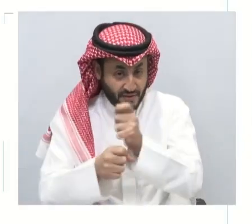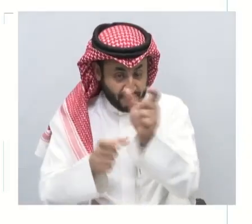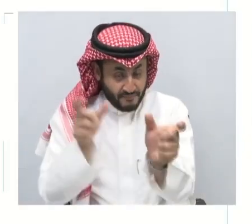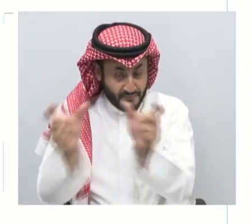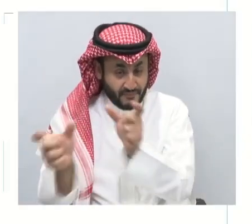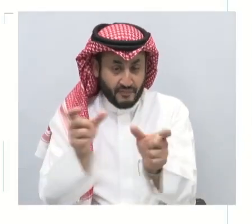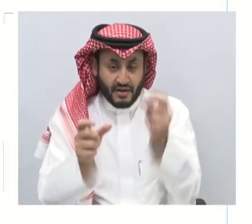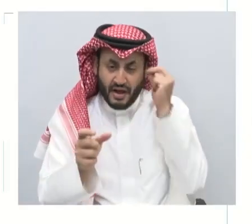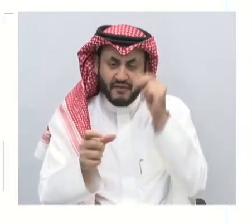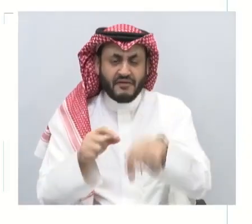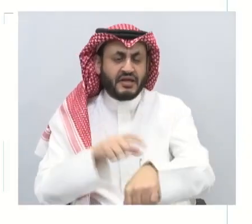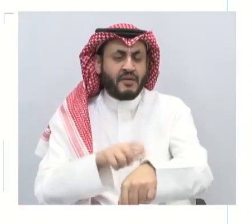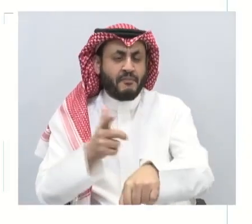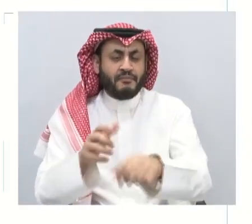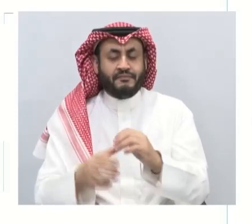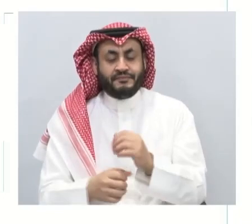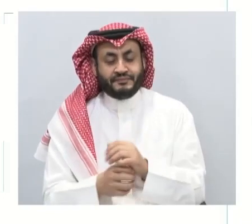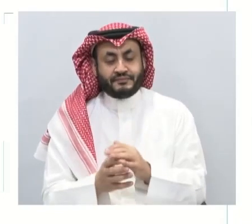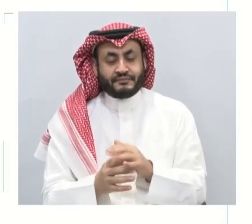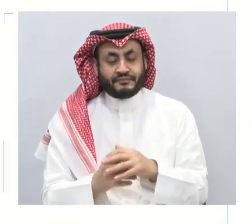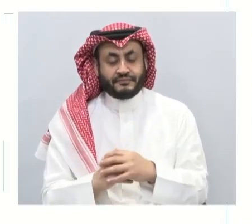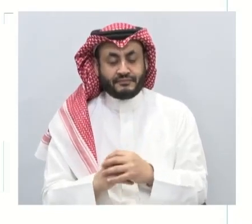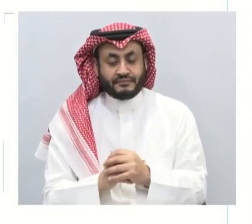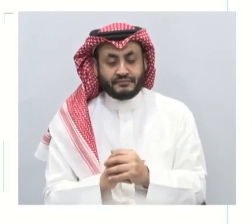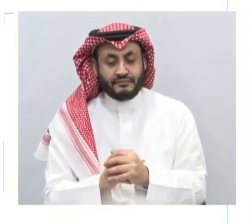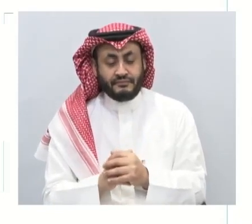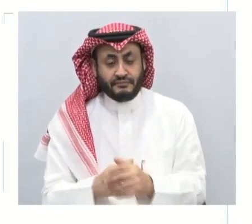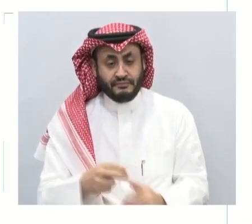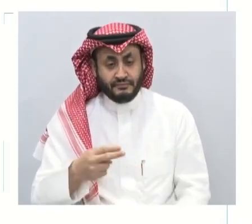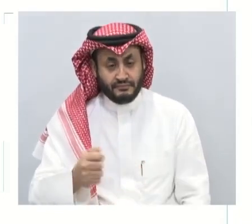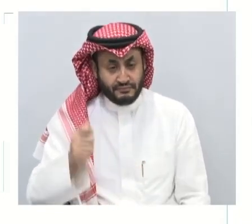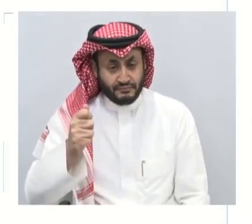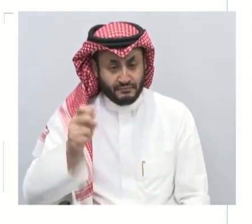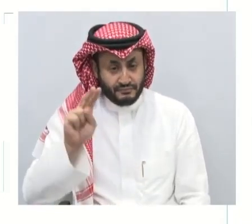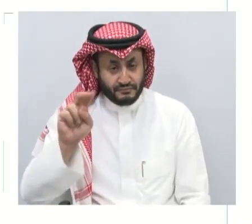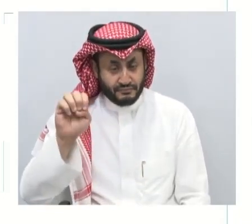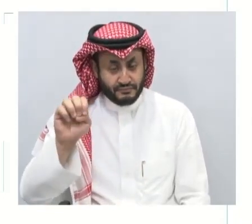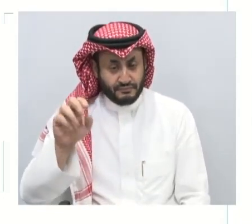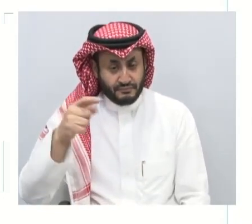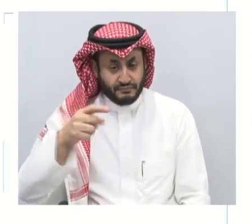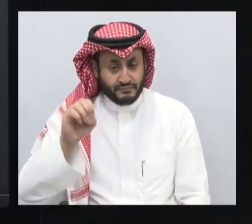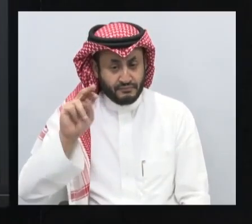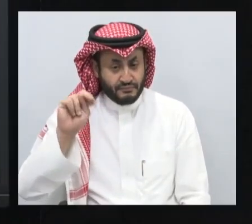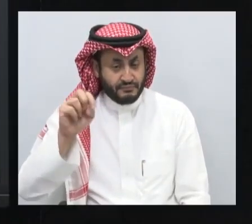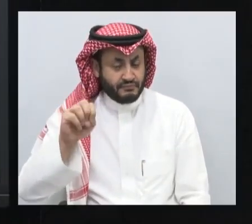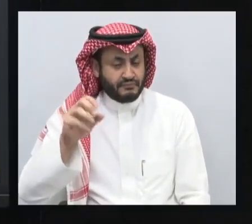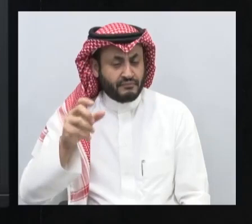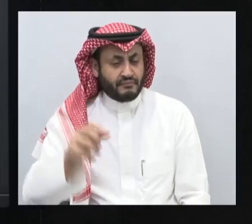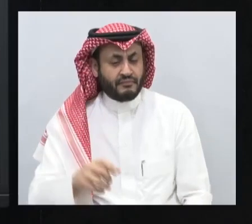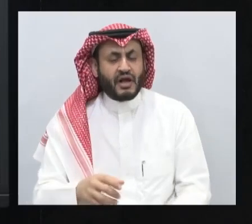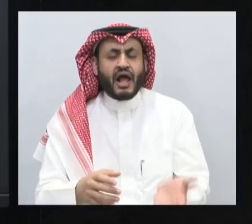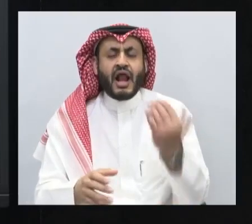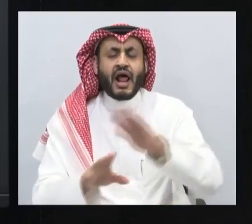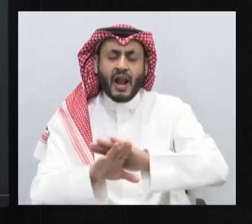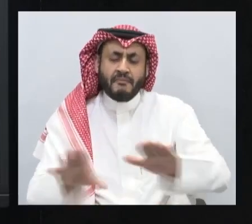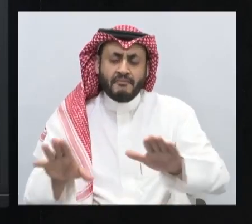phrase yesterday. Also, when she says, I have gone to school, that indicates that she has done that